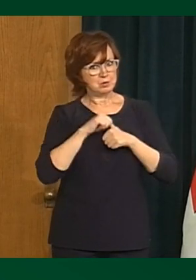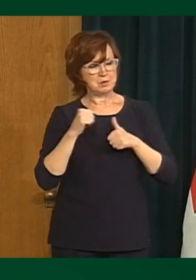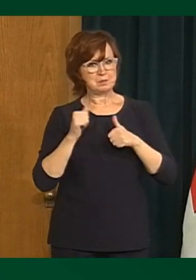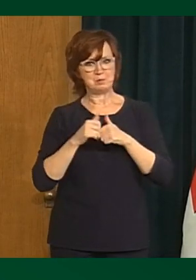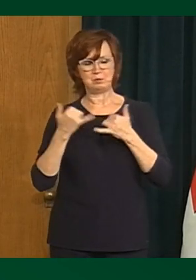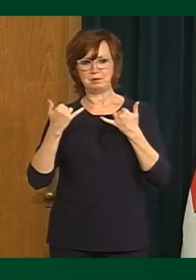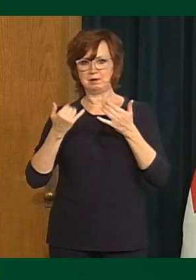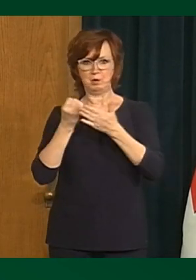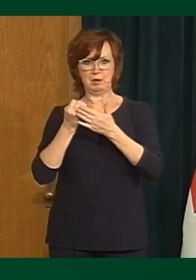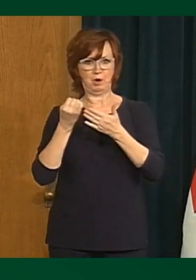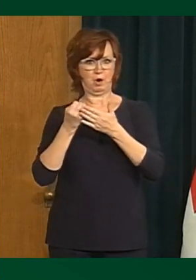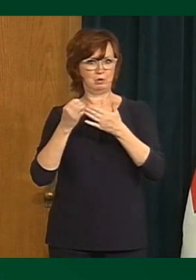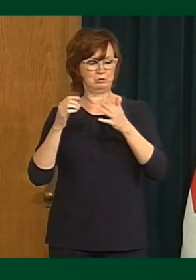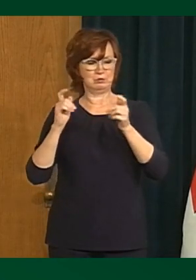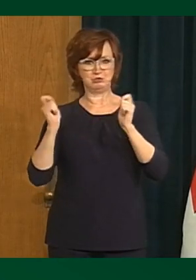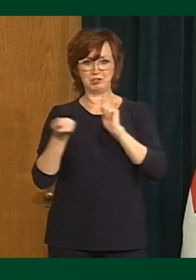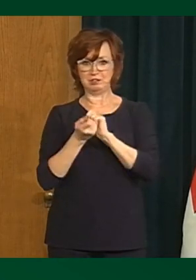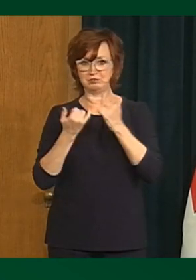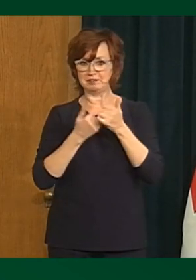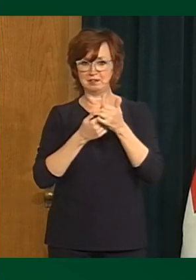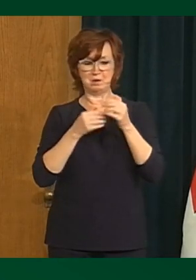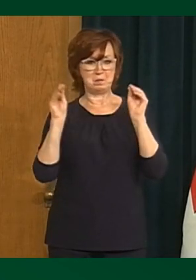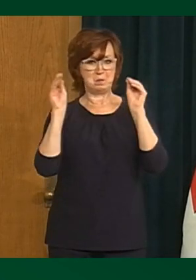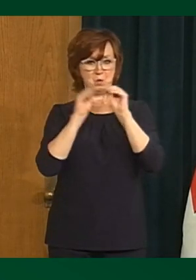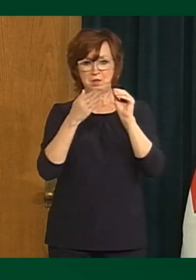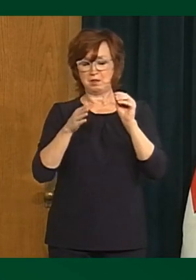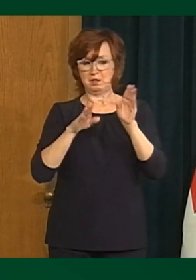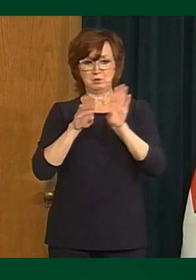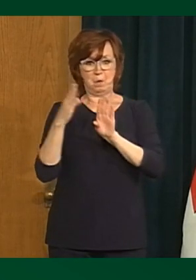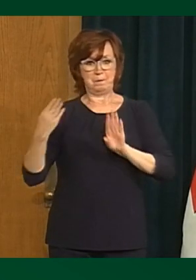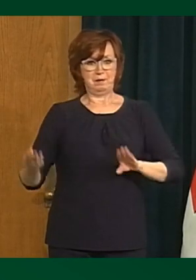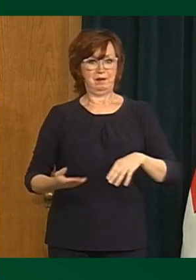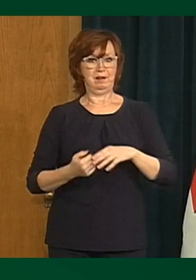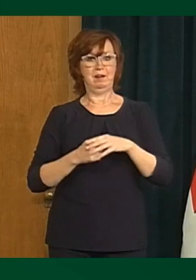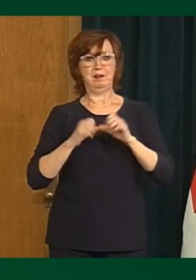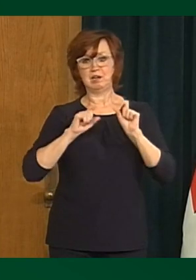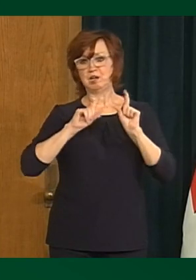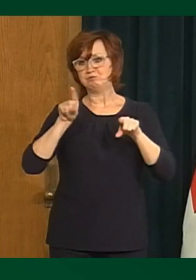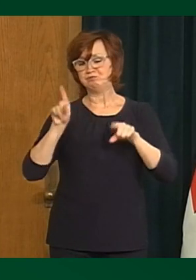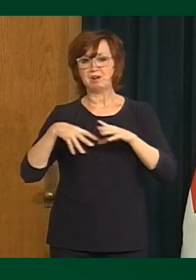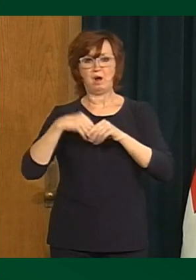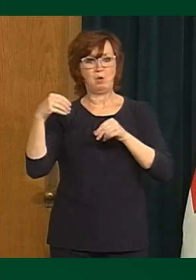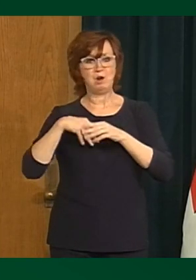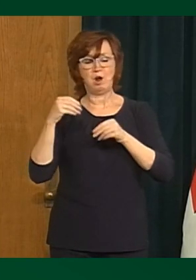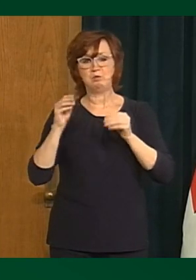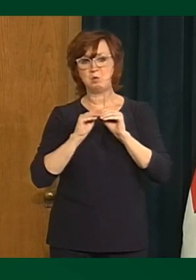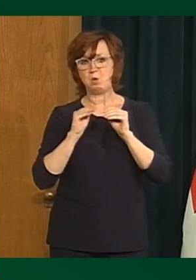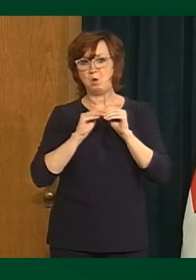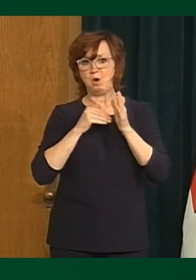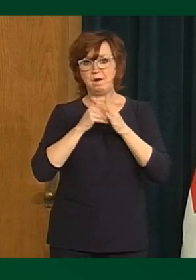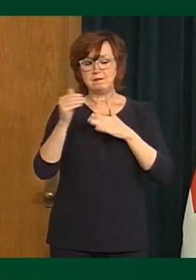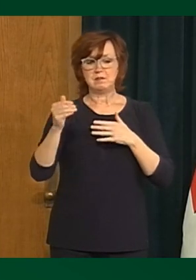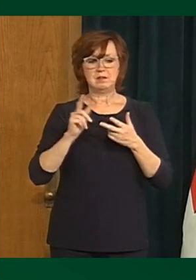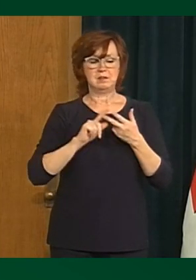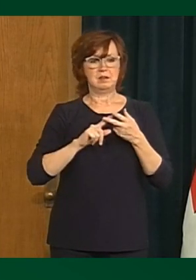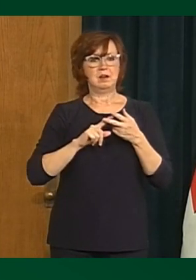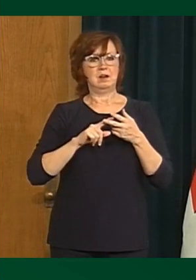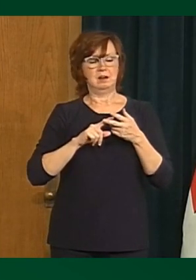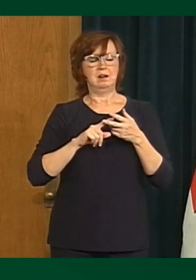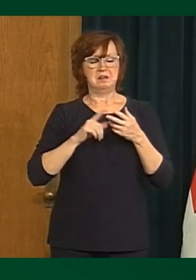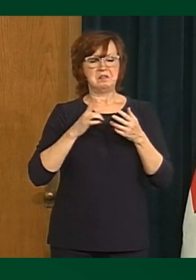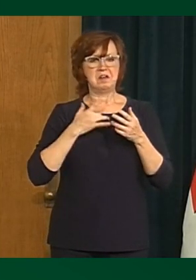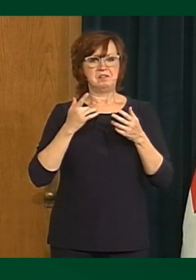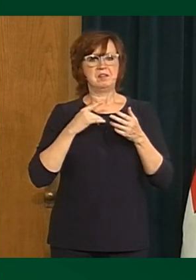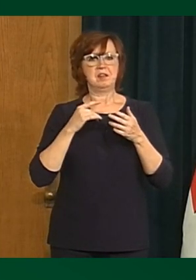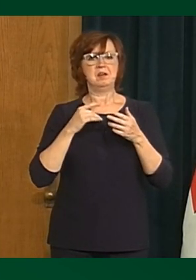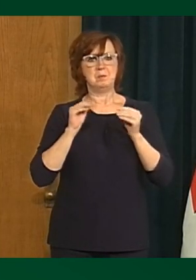the travel that will increase across not only provincial borders, but ultimately will begin to increase as well across international borders. And it is